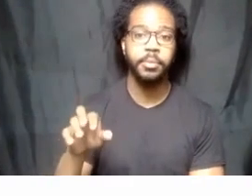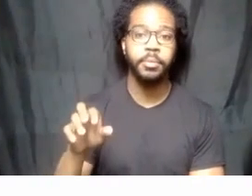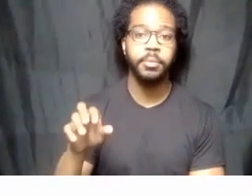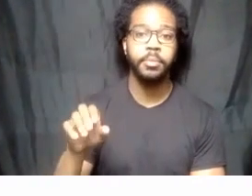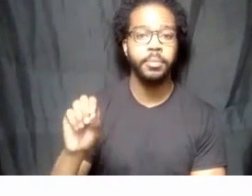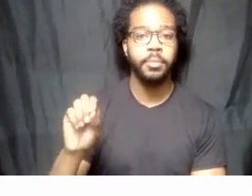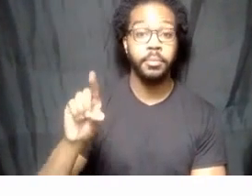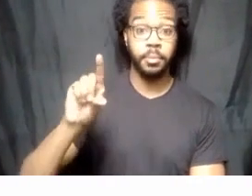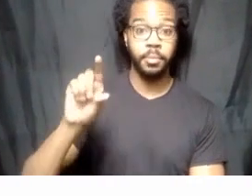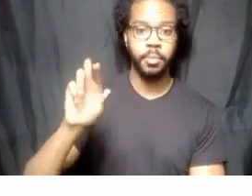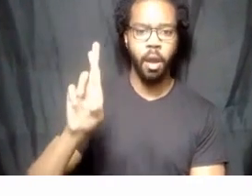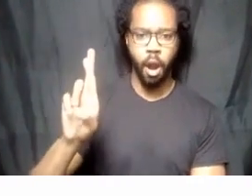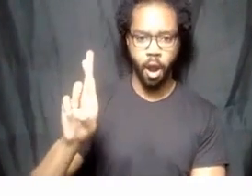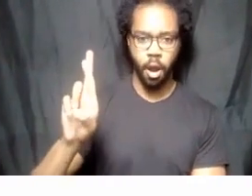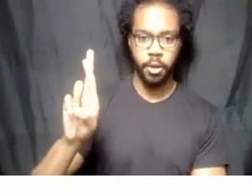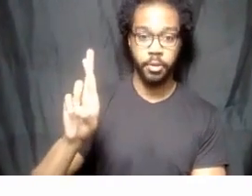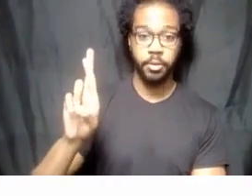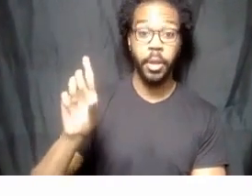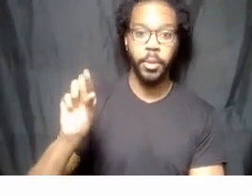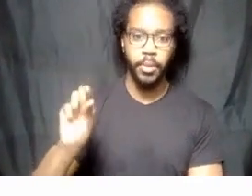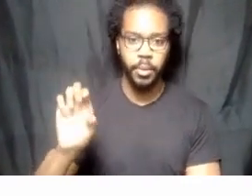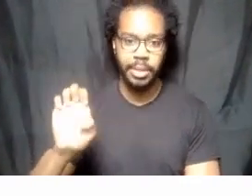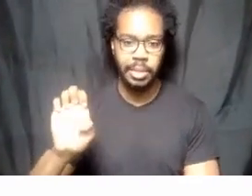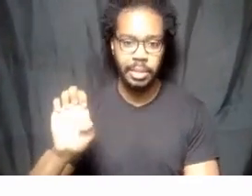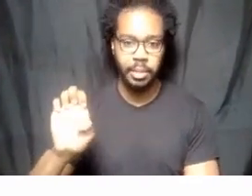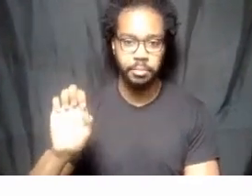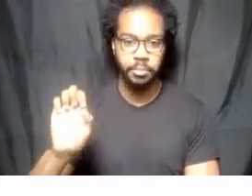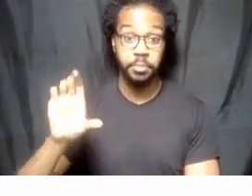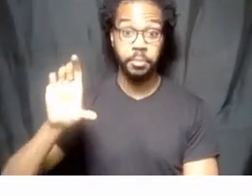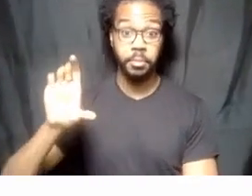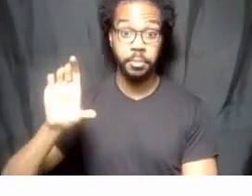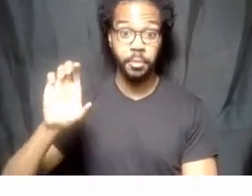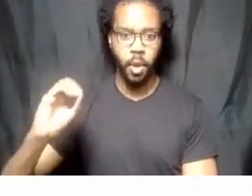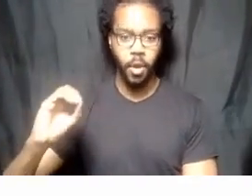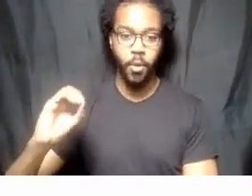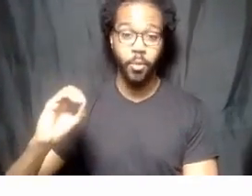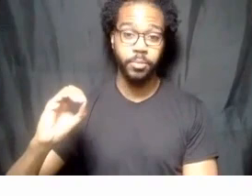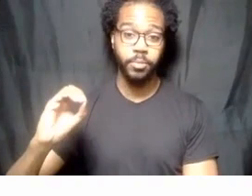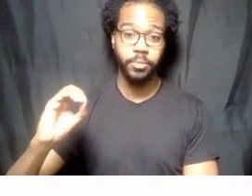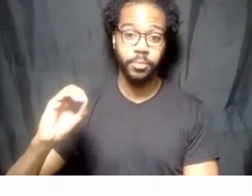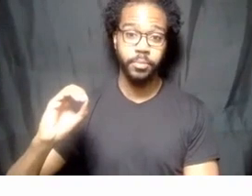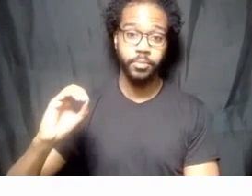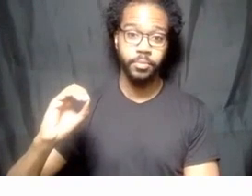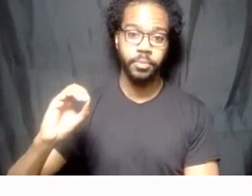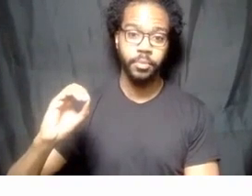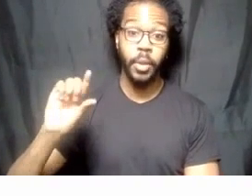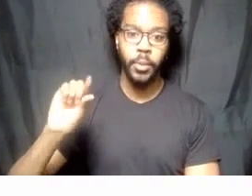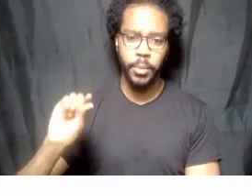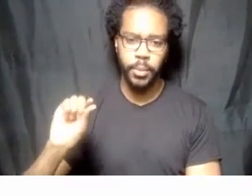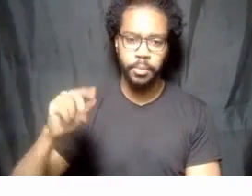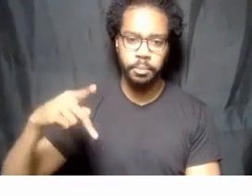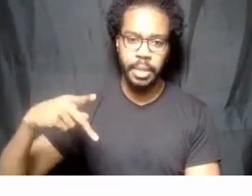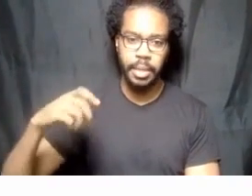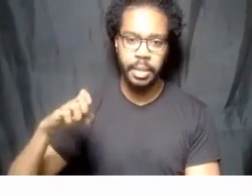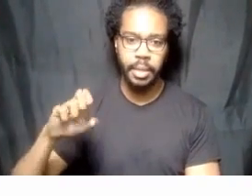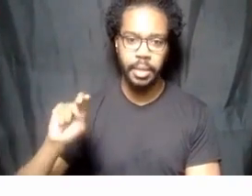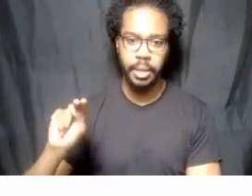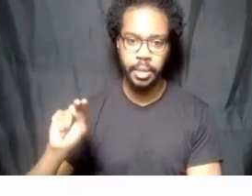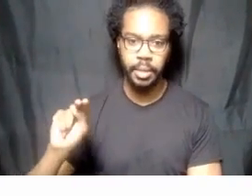SEAMLESSDOCS.com/lowercase f/uppercase R, lowercase e, uppercase O, lowercase PEN,